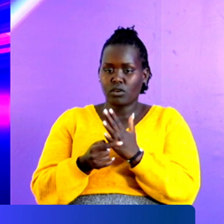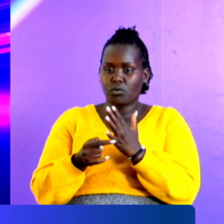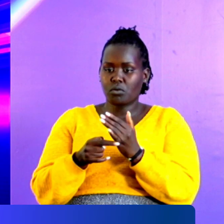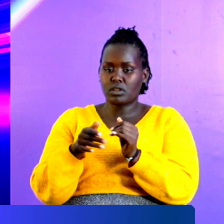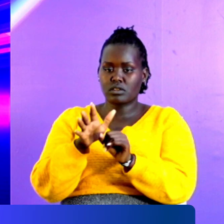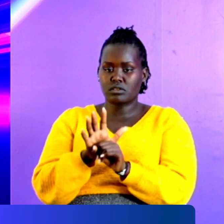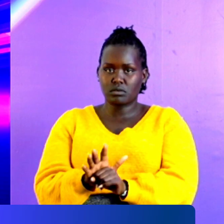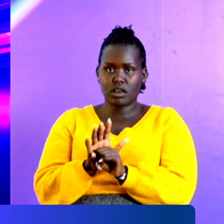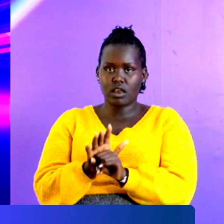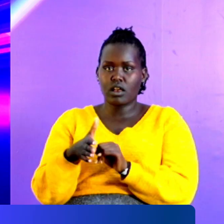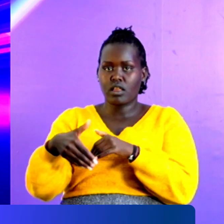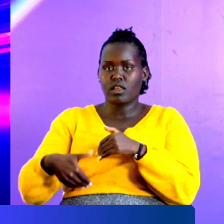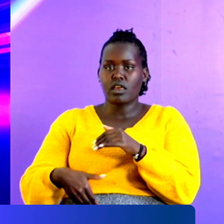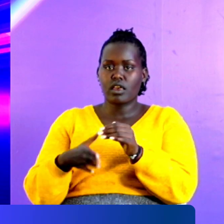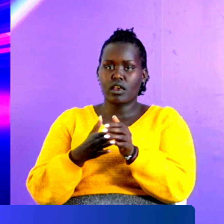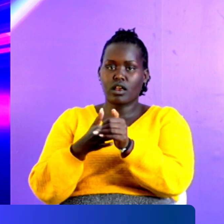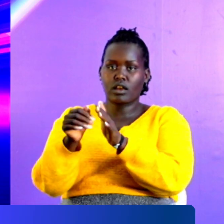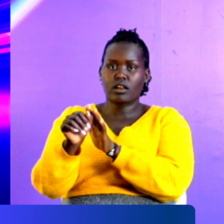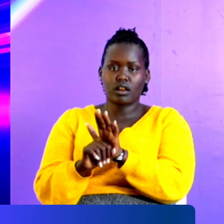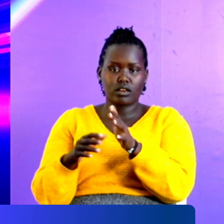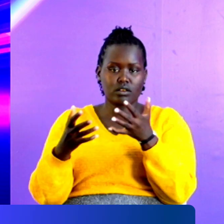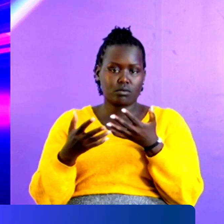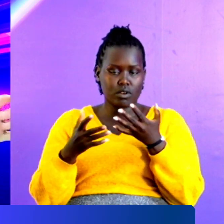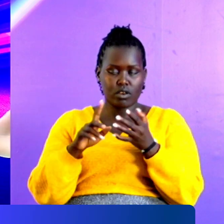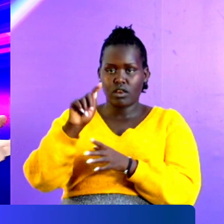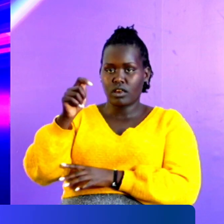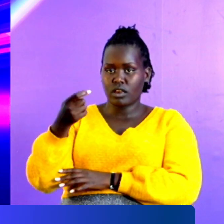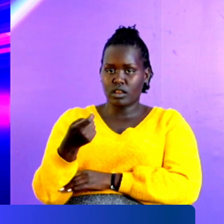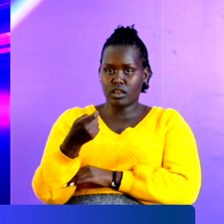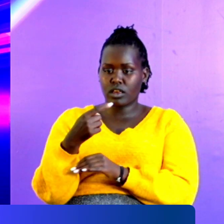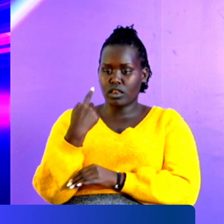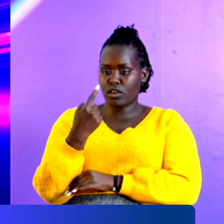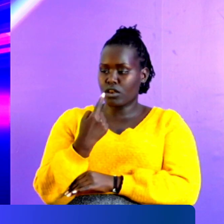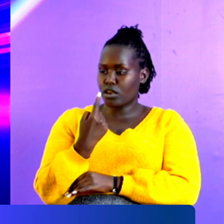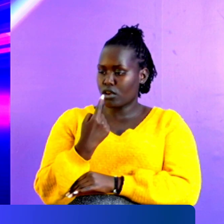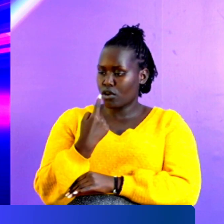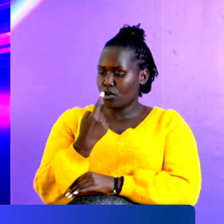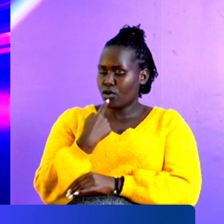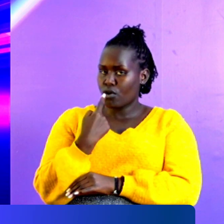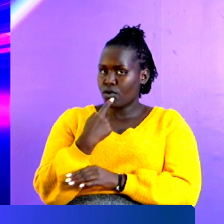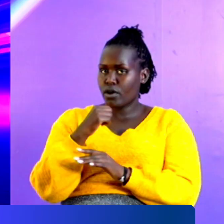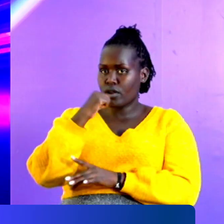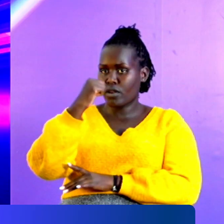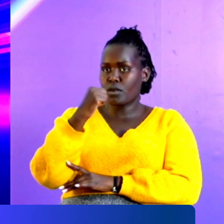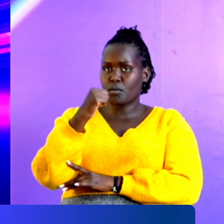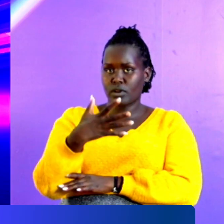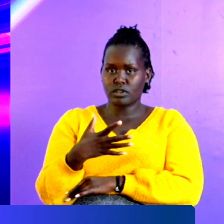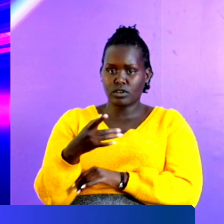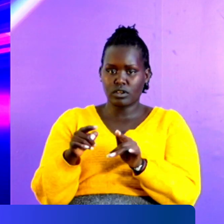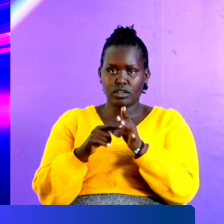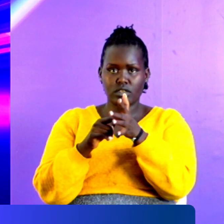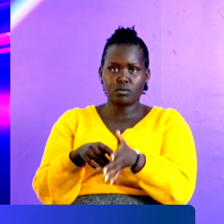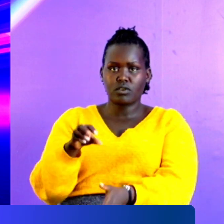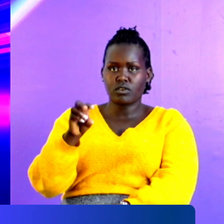diminishing young leadership in Kenya, except those who are already in the political ranks, the likes of Babu Wino, the likes of Ndindi Nyoro,